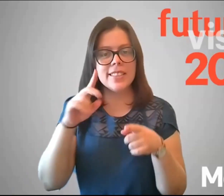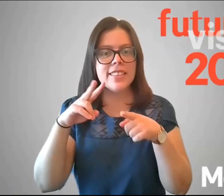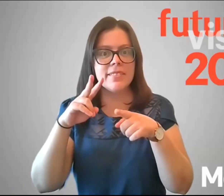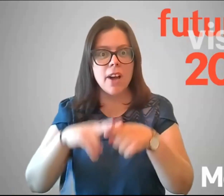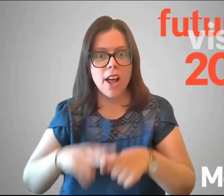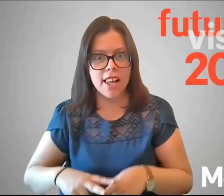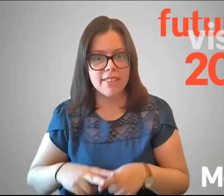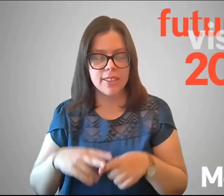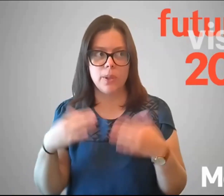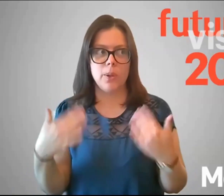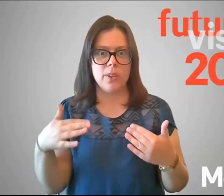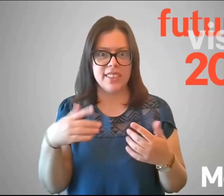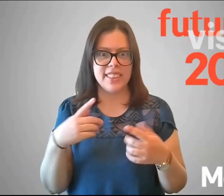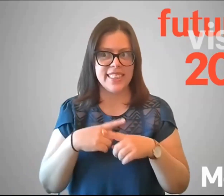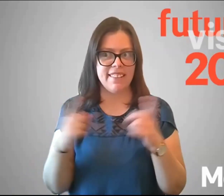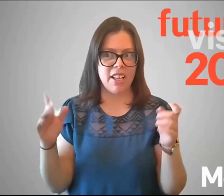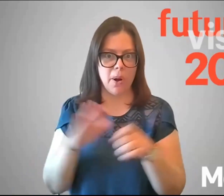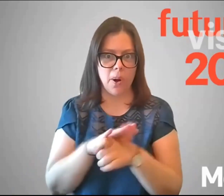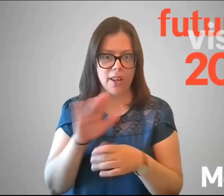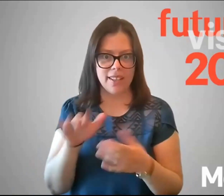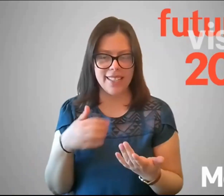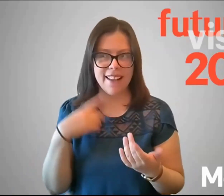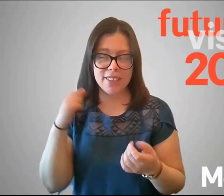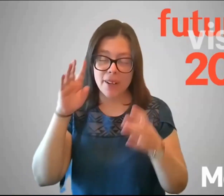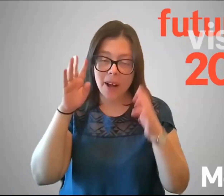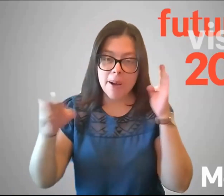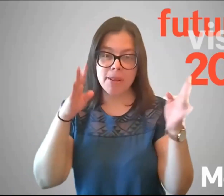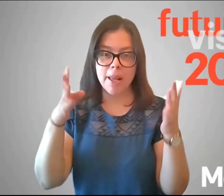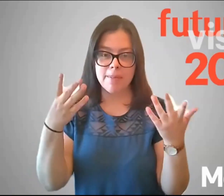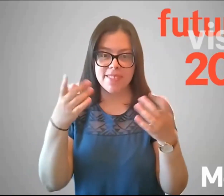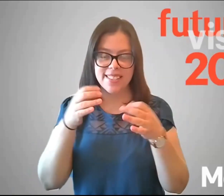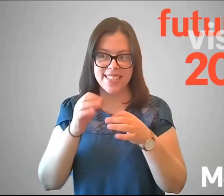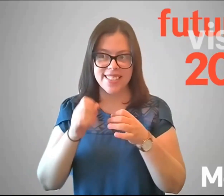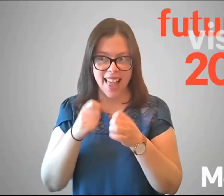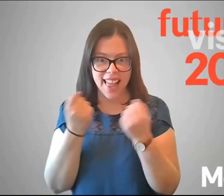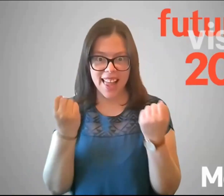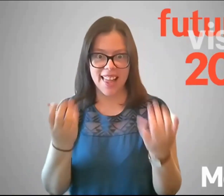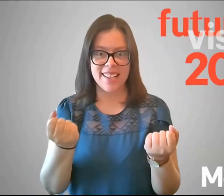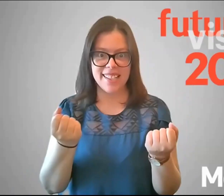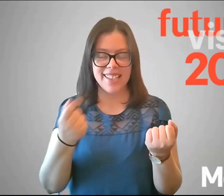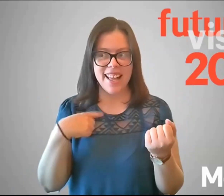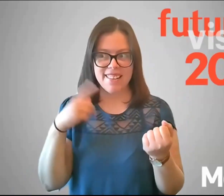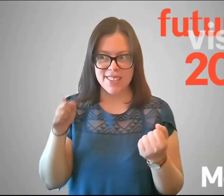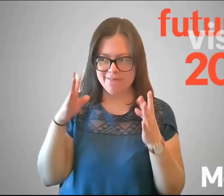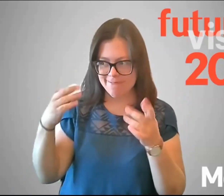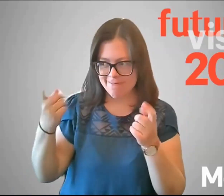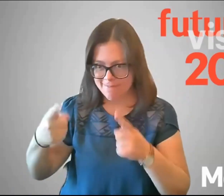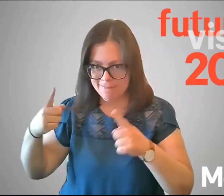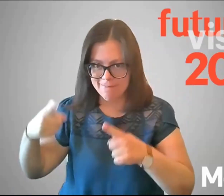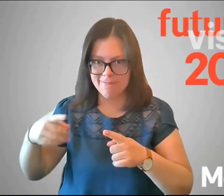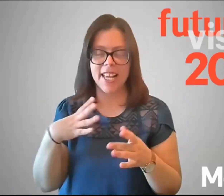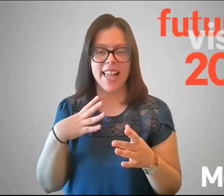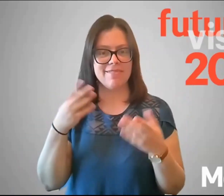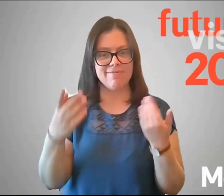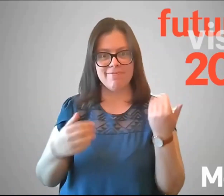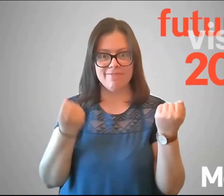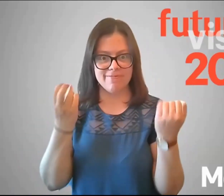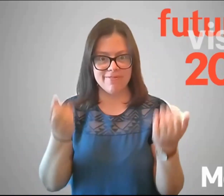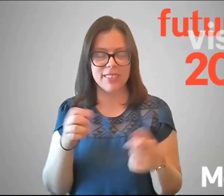be placed in my classes. And that was quite a different experience, learning the new vocabulary in these